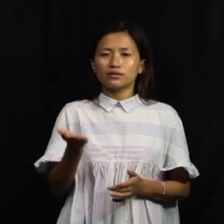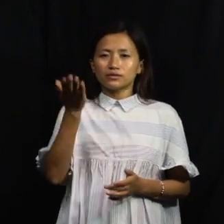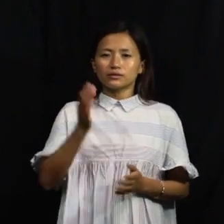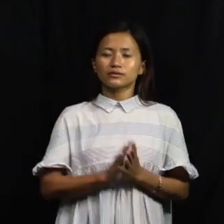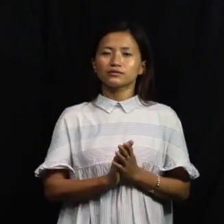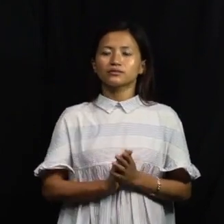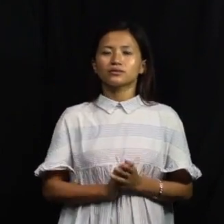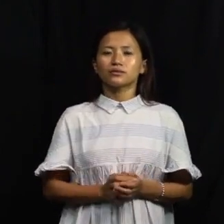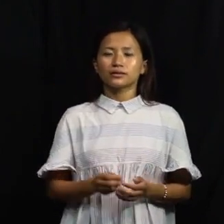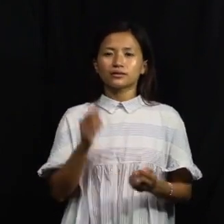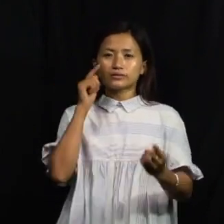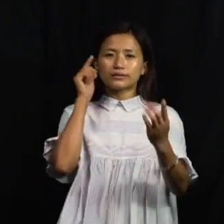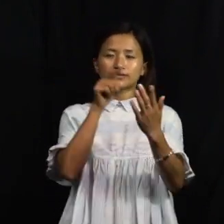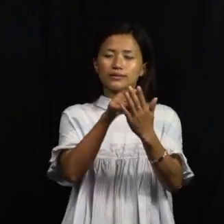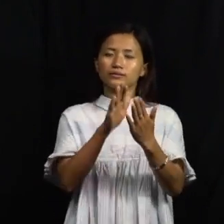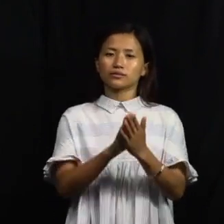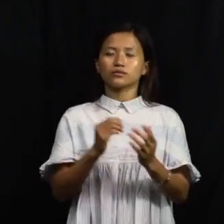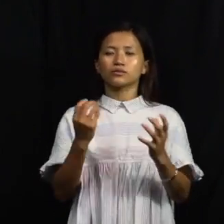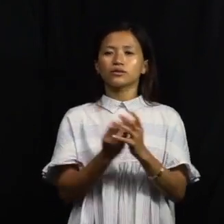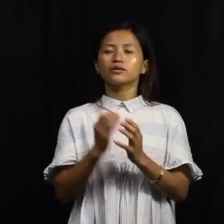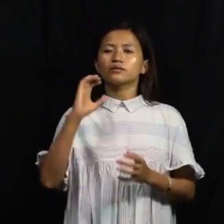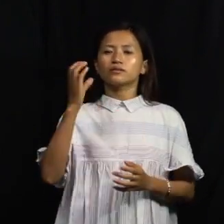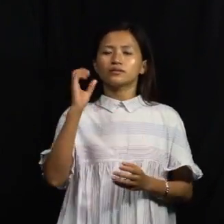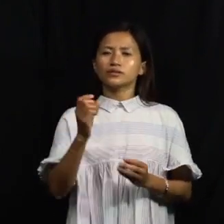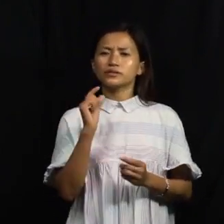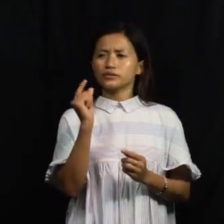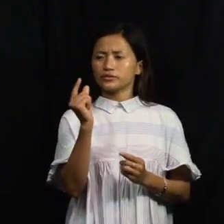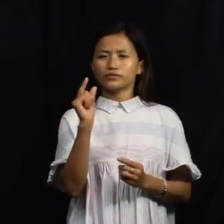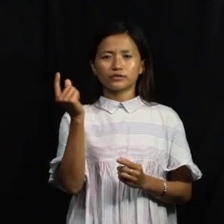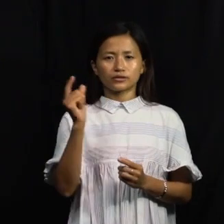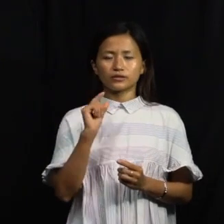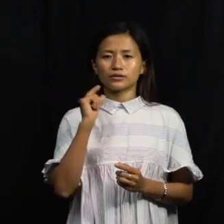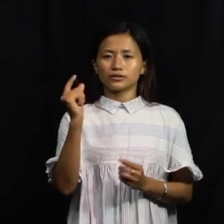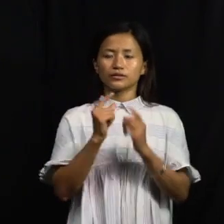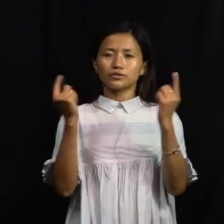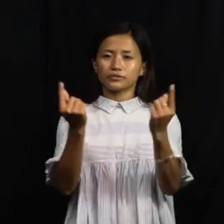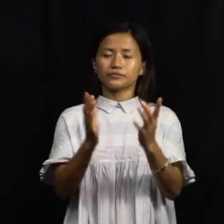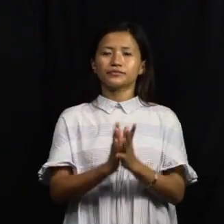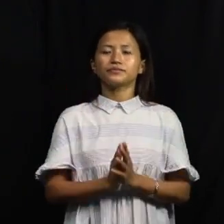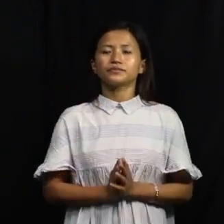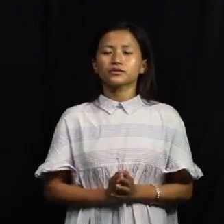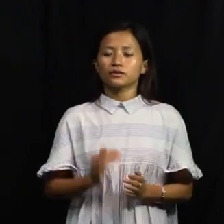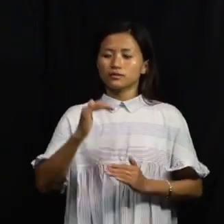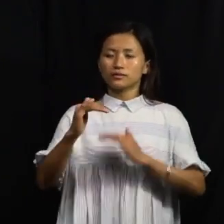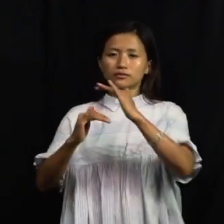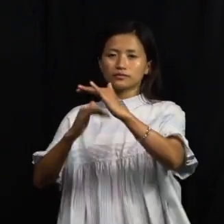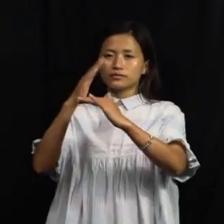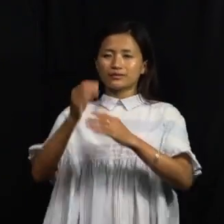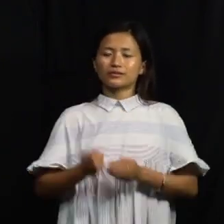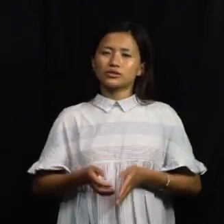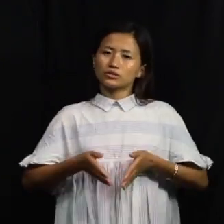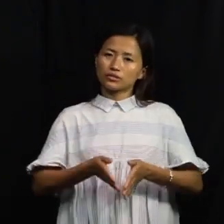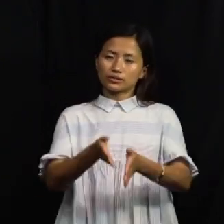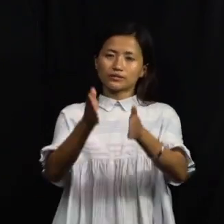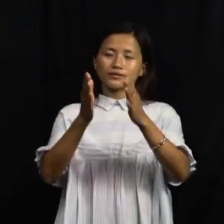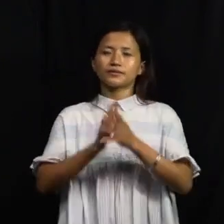and attend college and university. So it is a step-by-step process and a journey, isn't it?